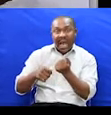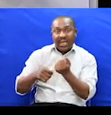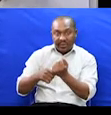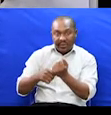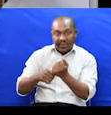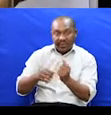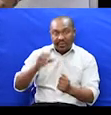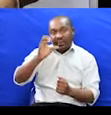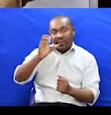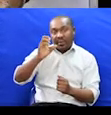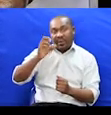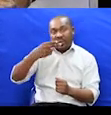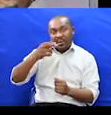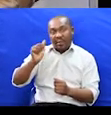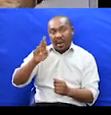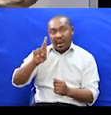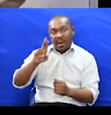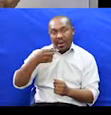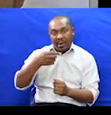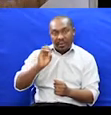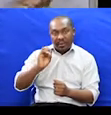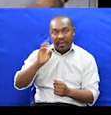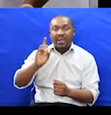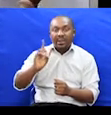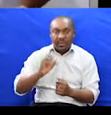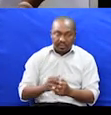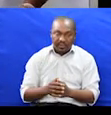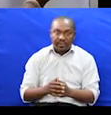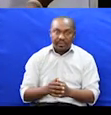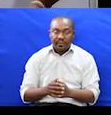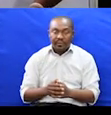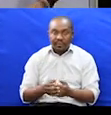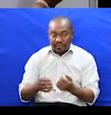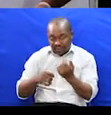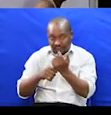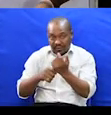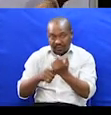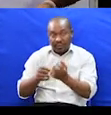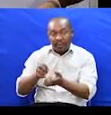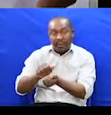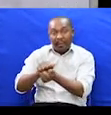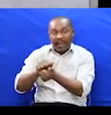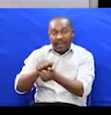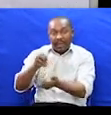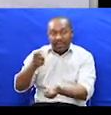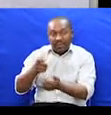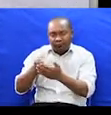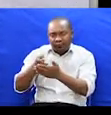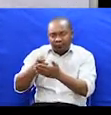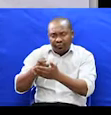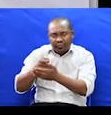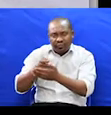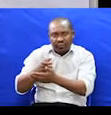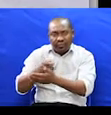charged particle. Is a positive charged particle. Is